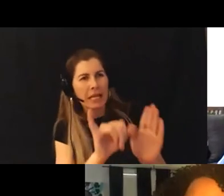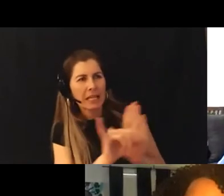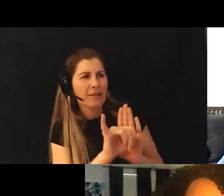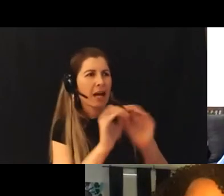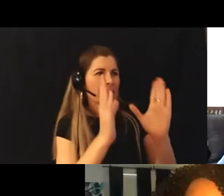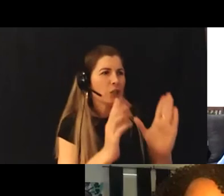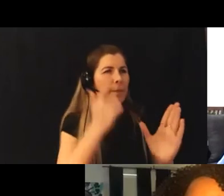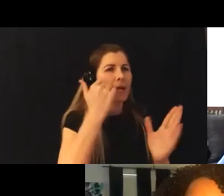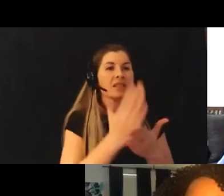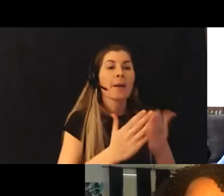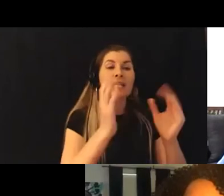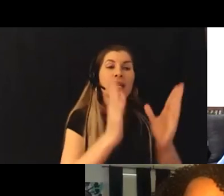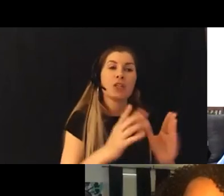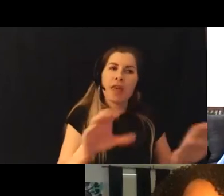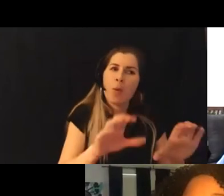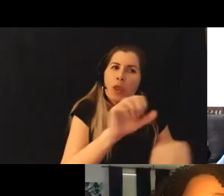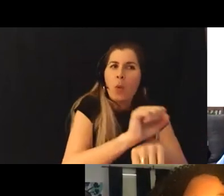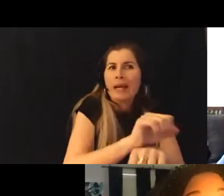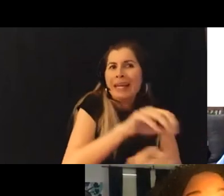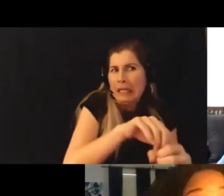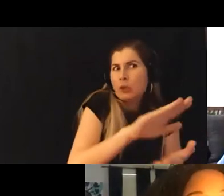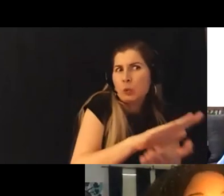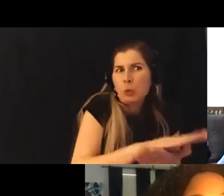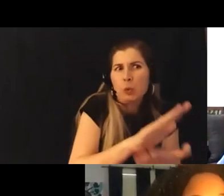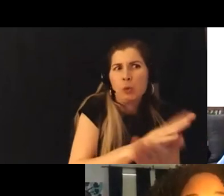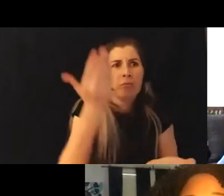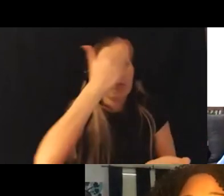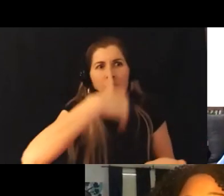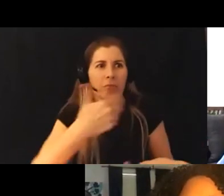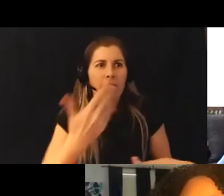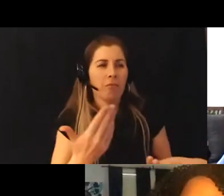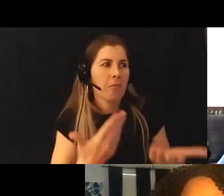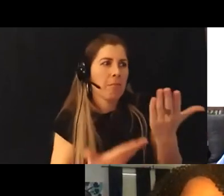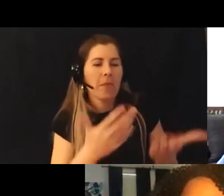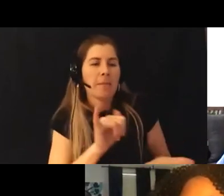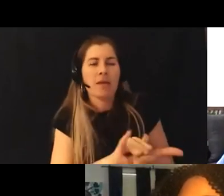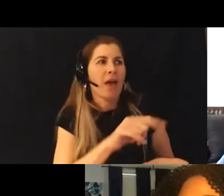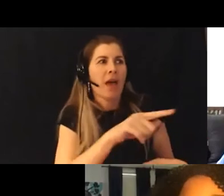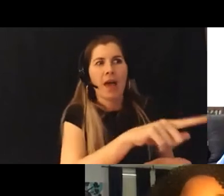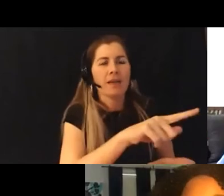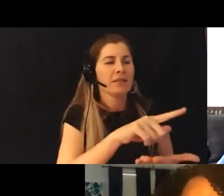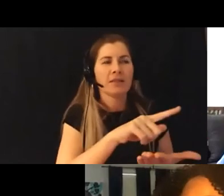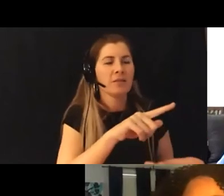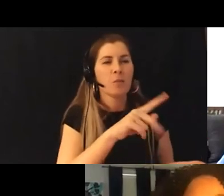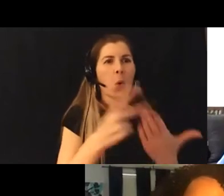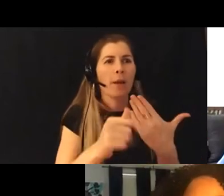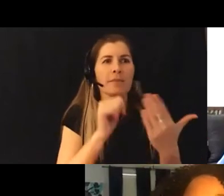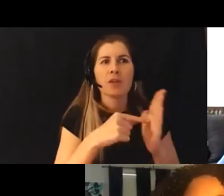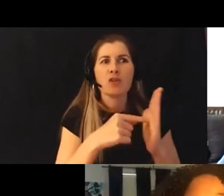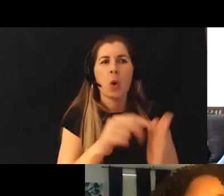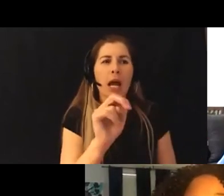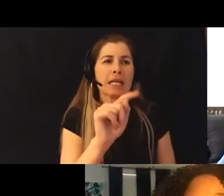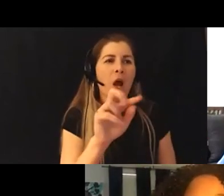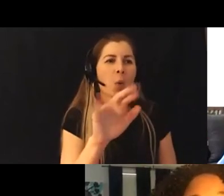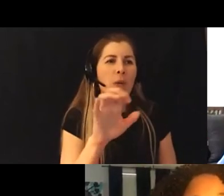covert ways, right? Because they're working inside of a system that up until now hasn't really prioritized anti-racism. But I'm proud to say, you know, the State Department